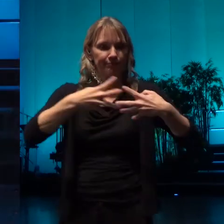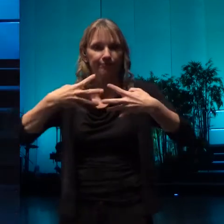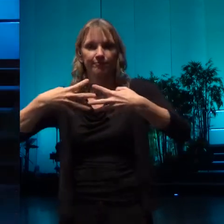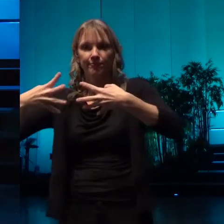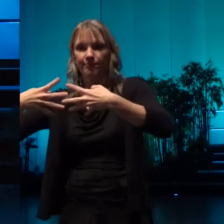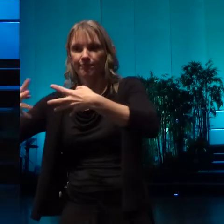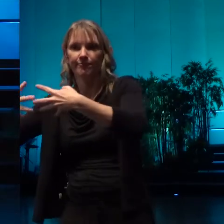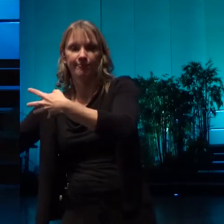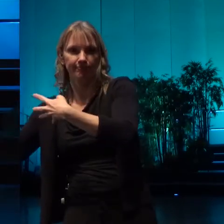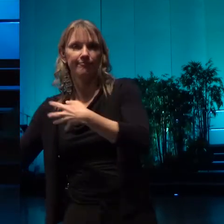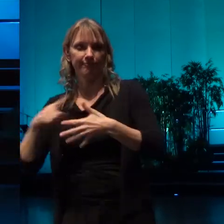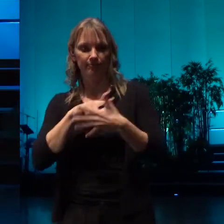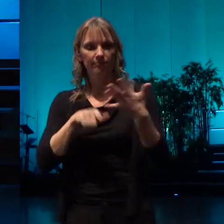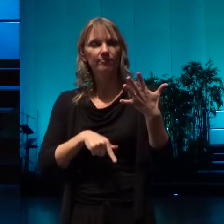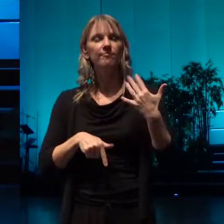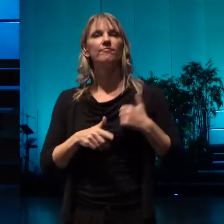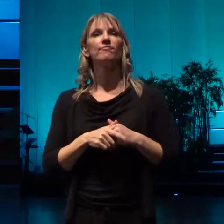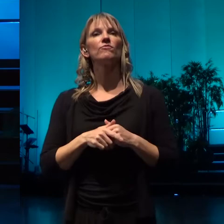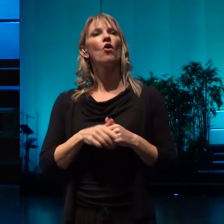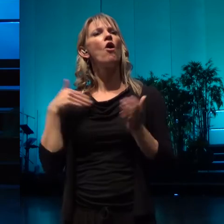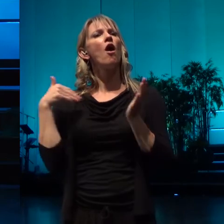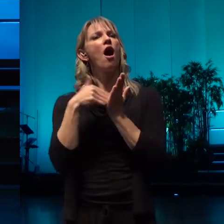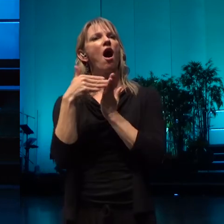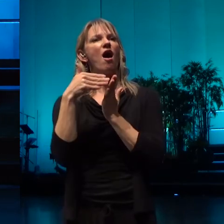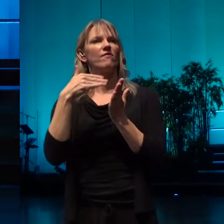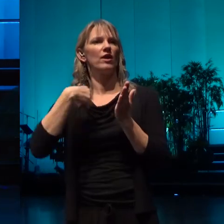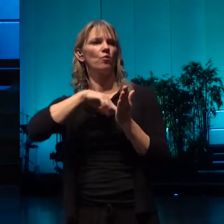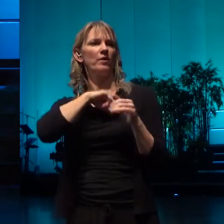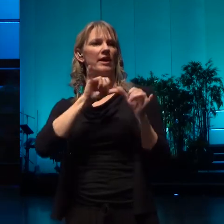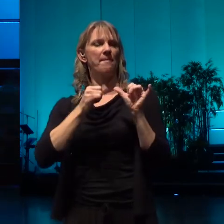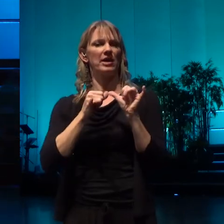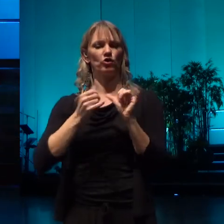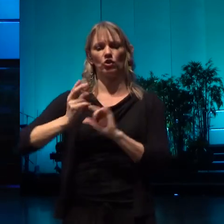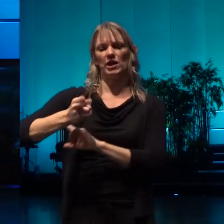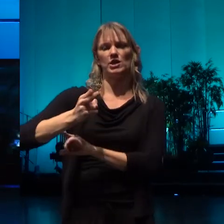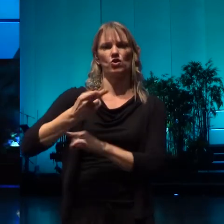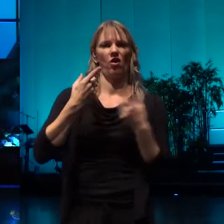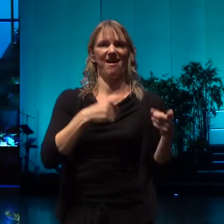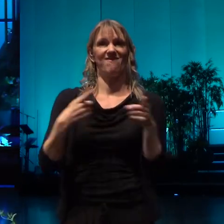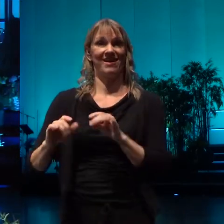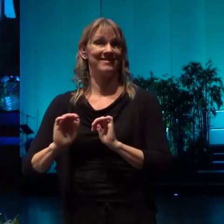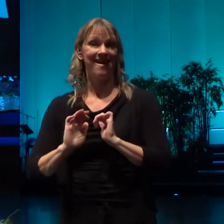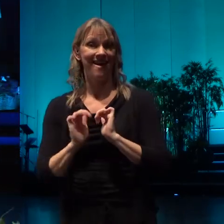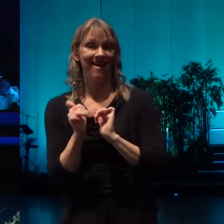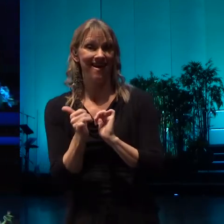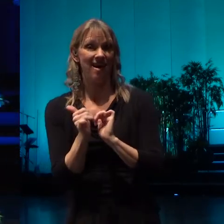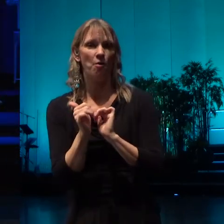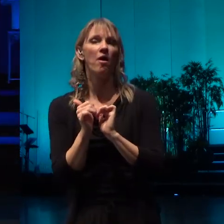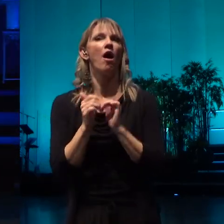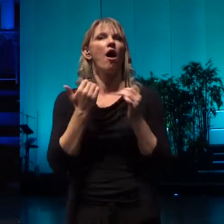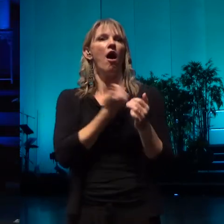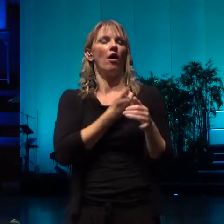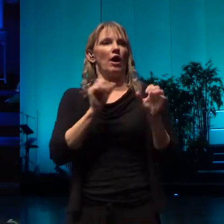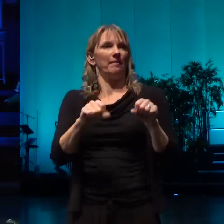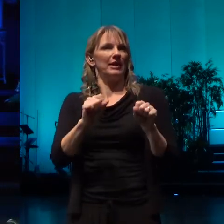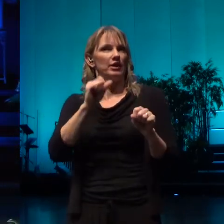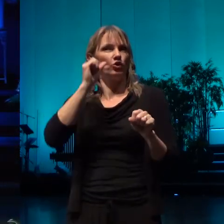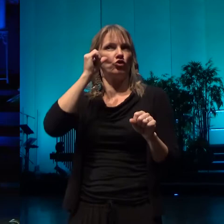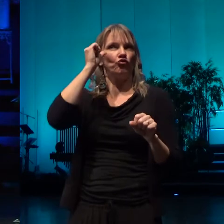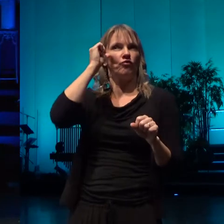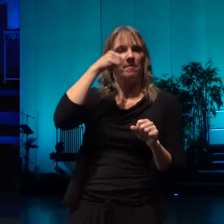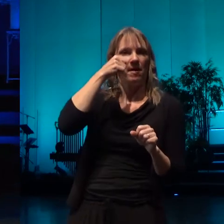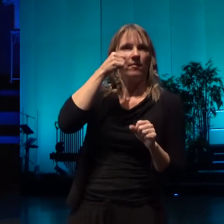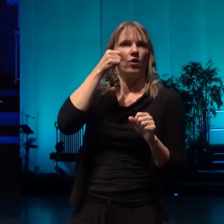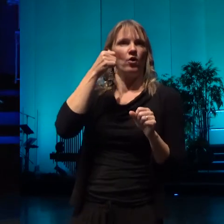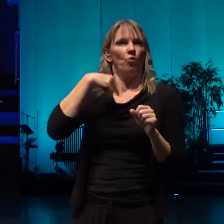And we often measure historical events based upon our ability to remember what we were doing just